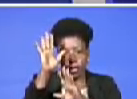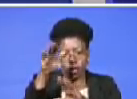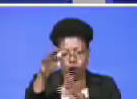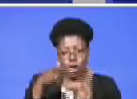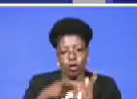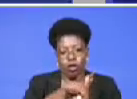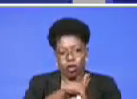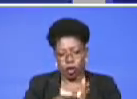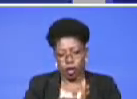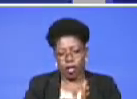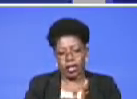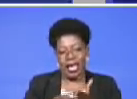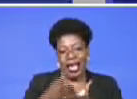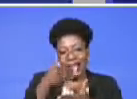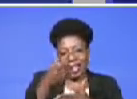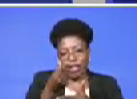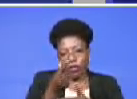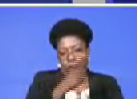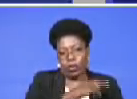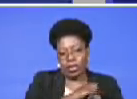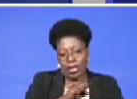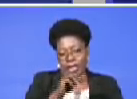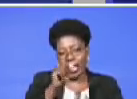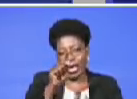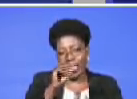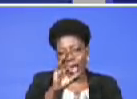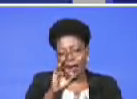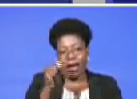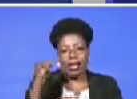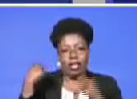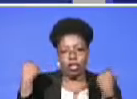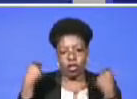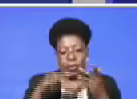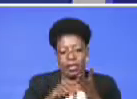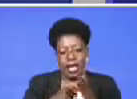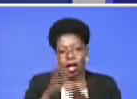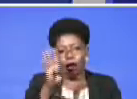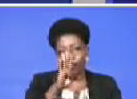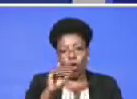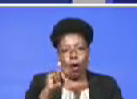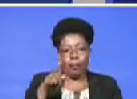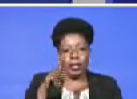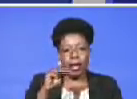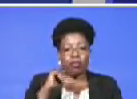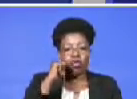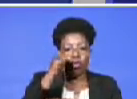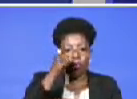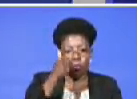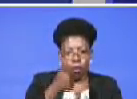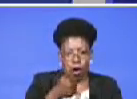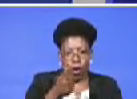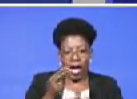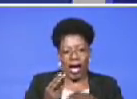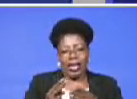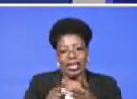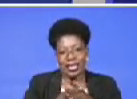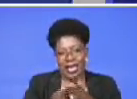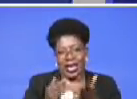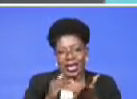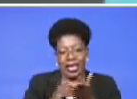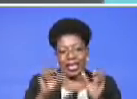the next couple of days over at the AF Adderley Gym. It starts 4 p.m. tomorrow and picks back up again on Saturday